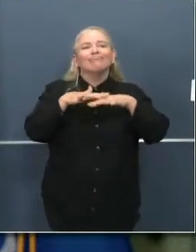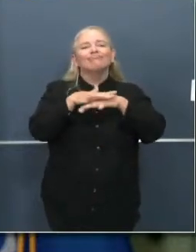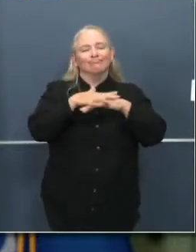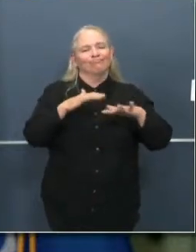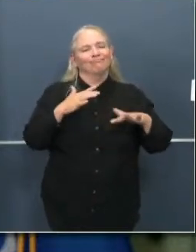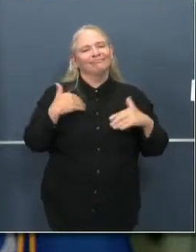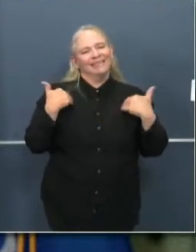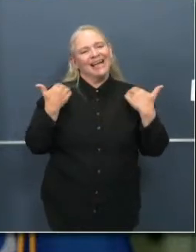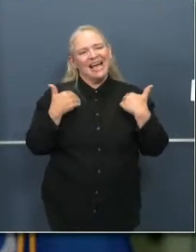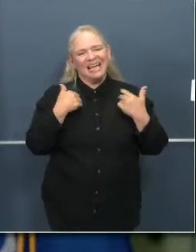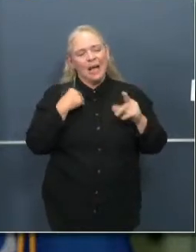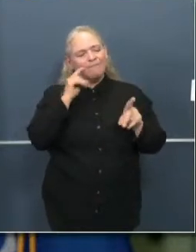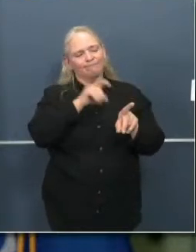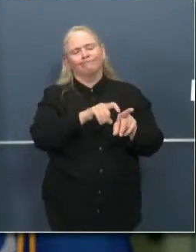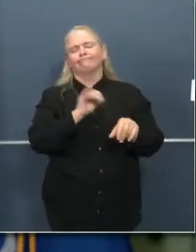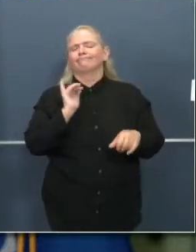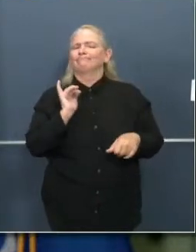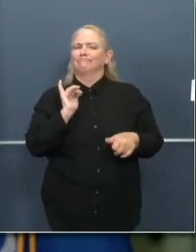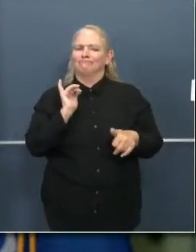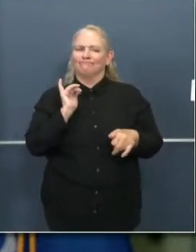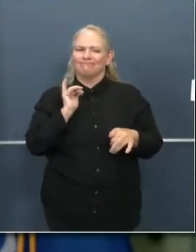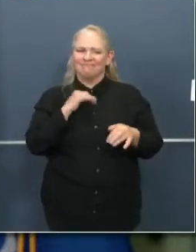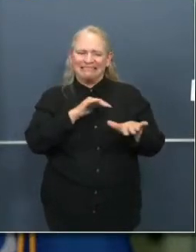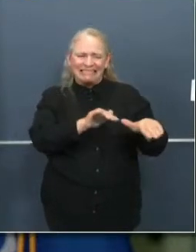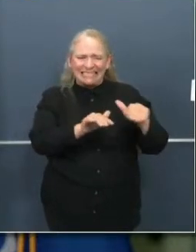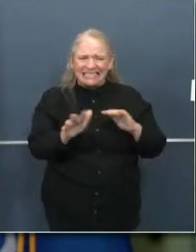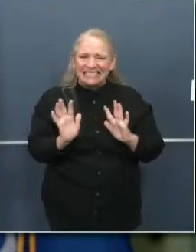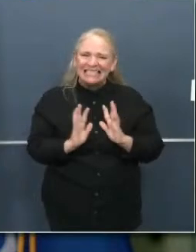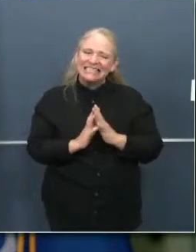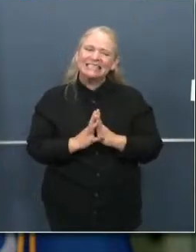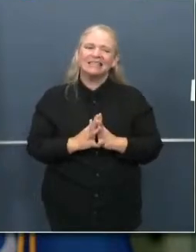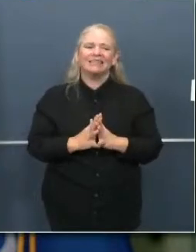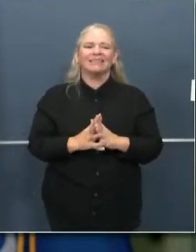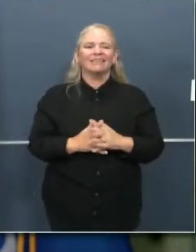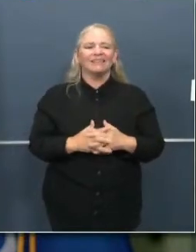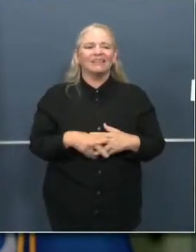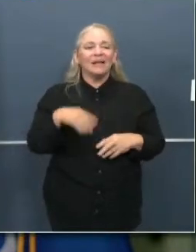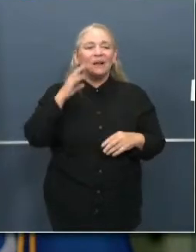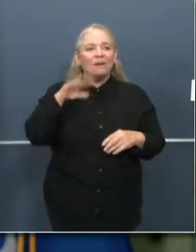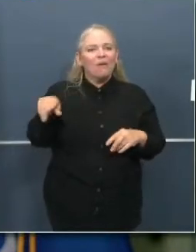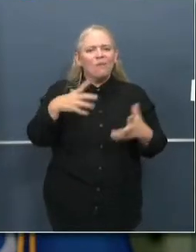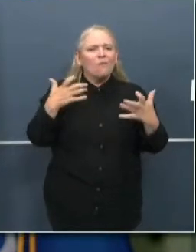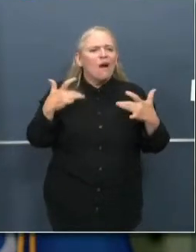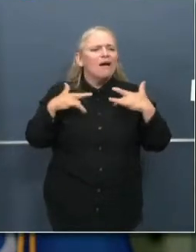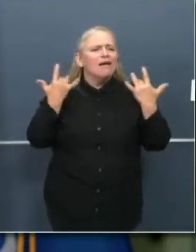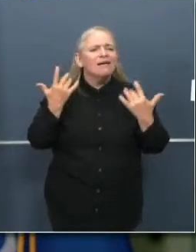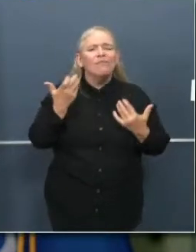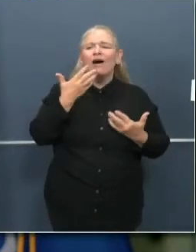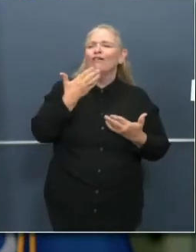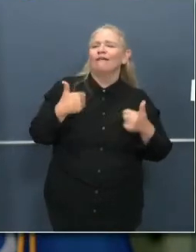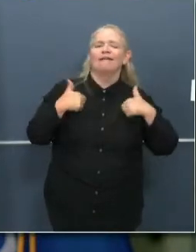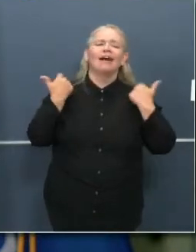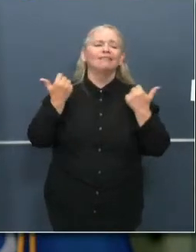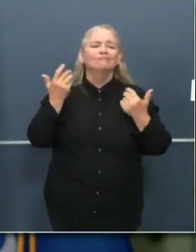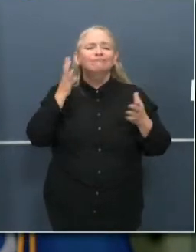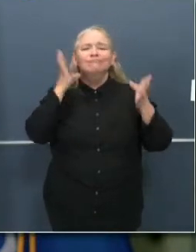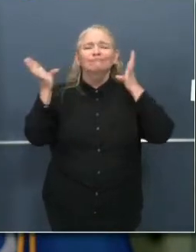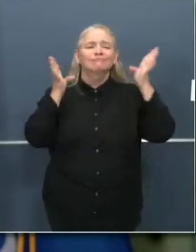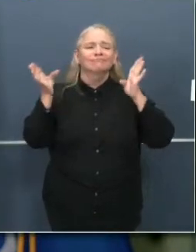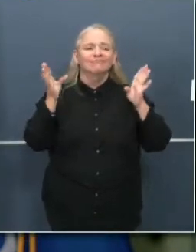of consciousness, health focus, health first consciousness. Even if you're young and feel you're